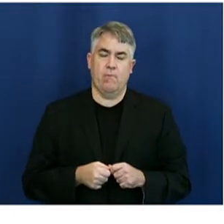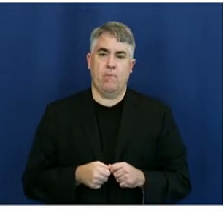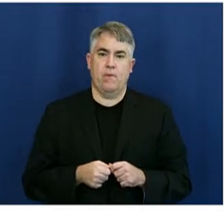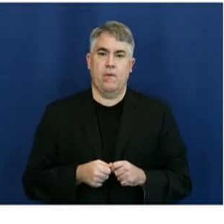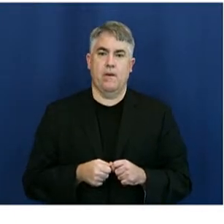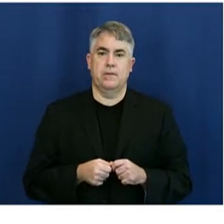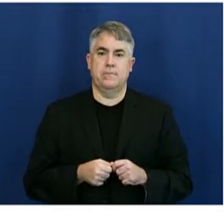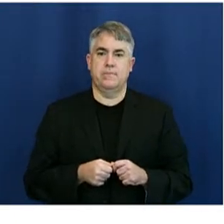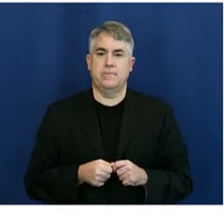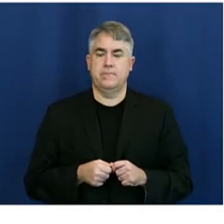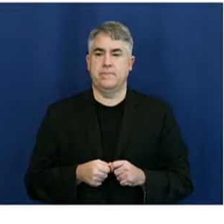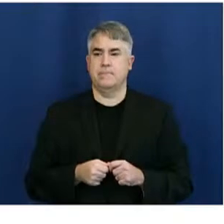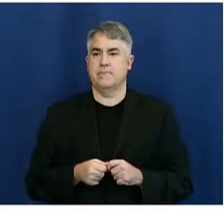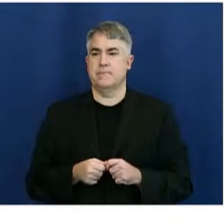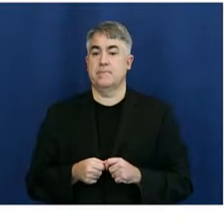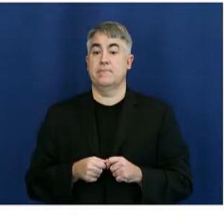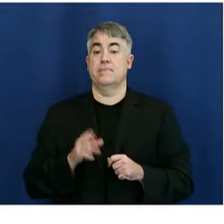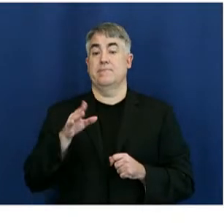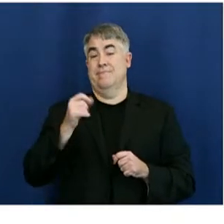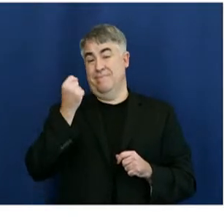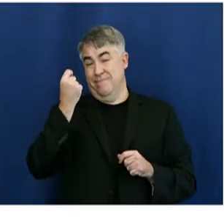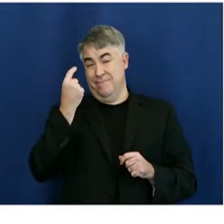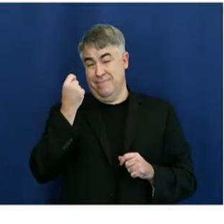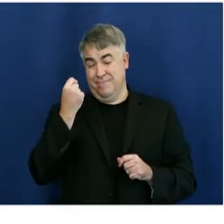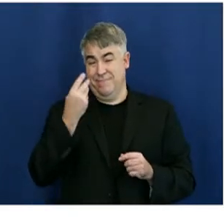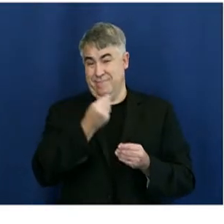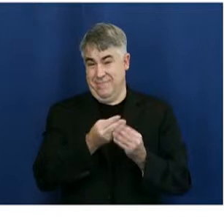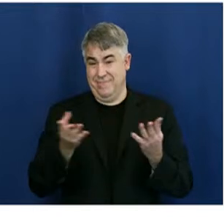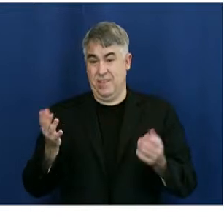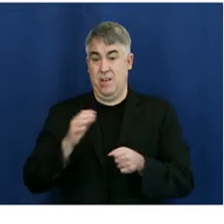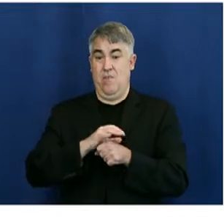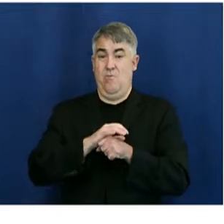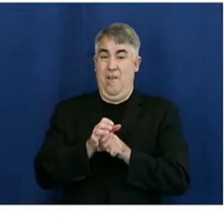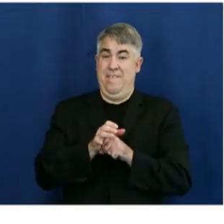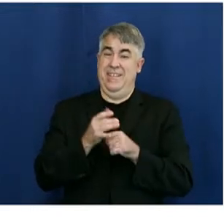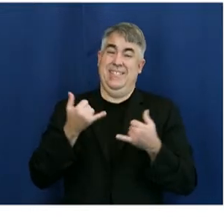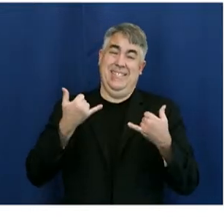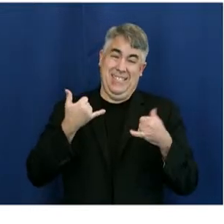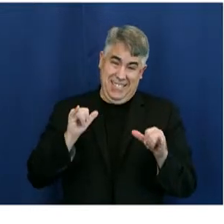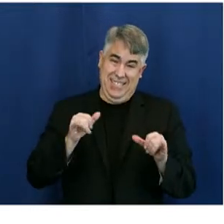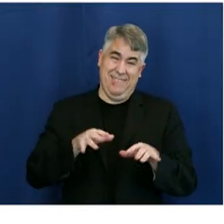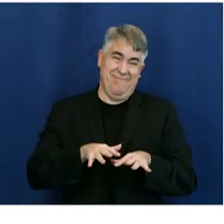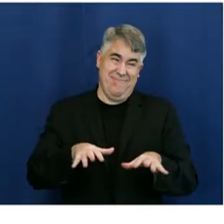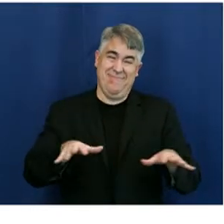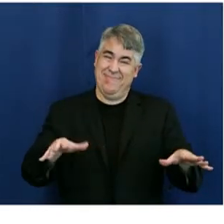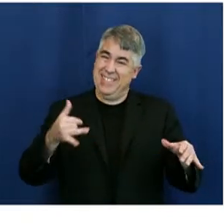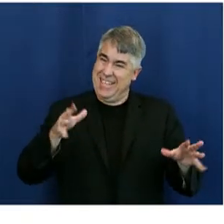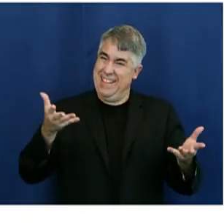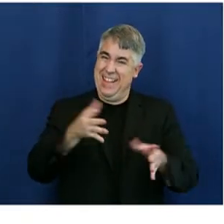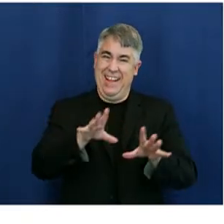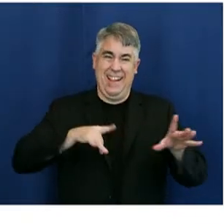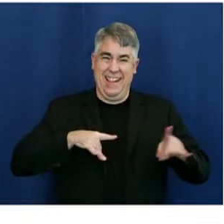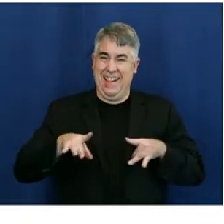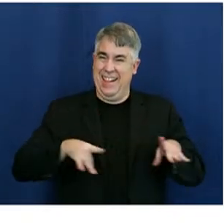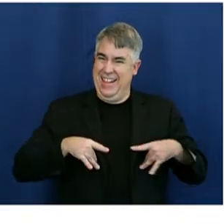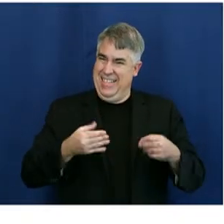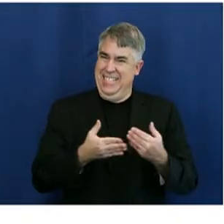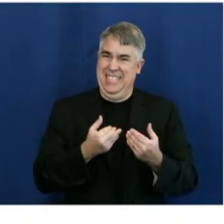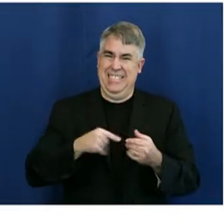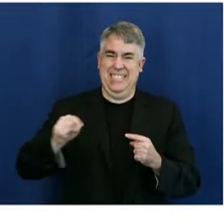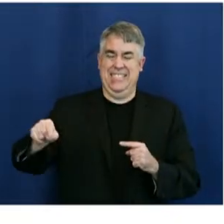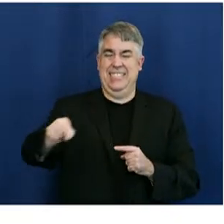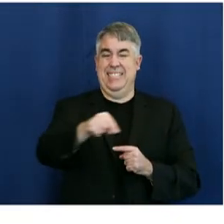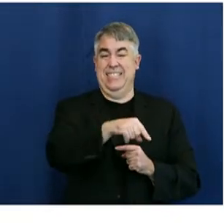time. And then the ever-present reminder that COVID is still with us, it is still real, is today reporting 57 additional deaths are